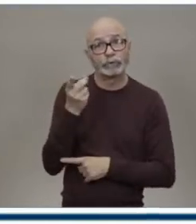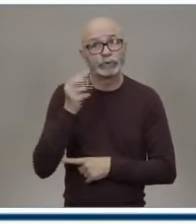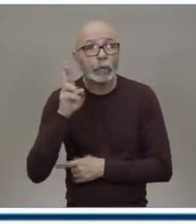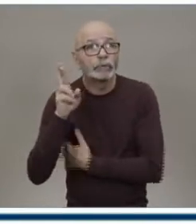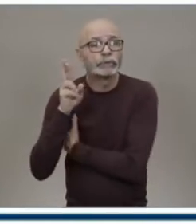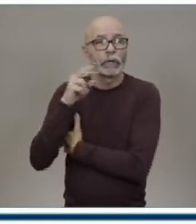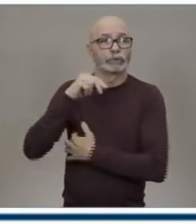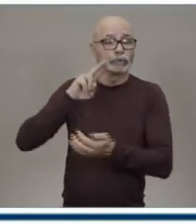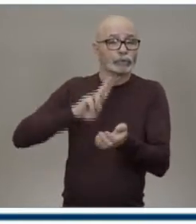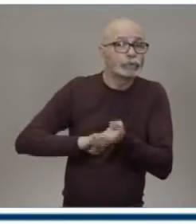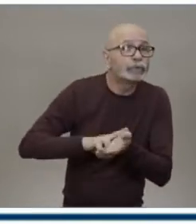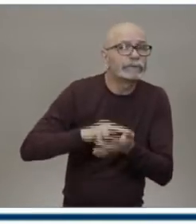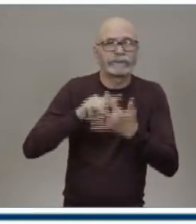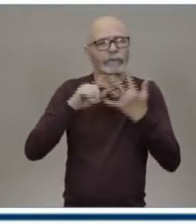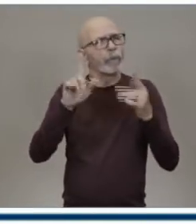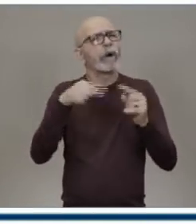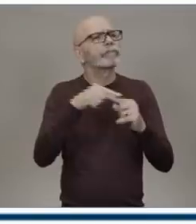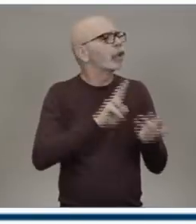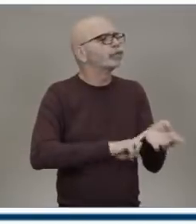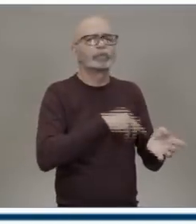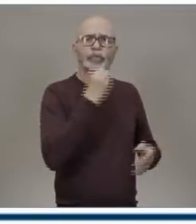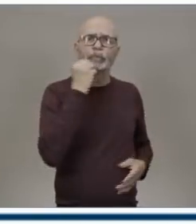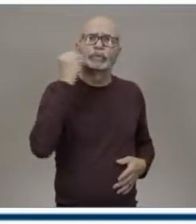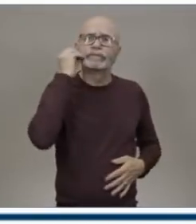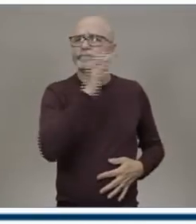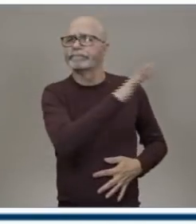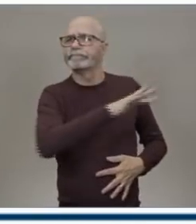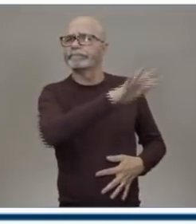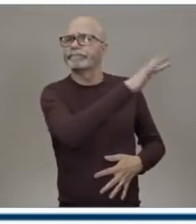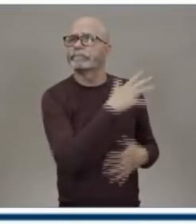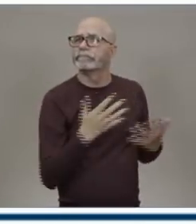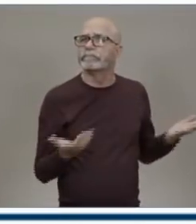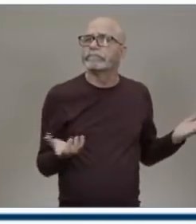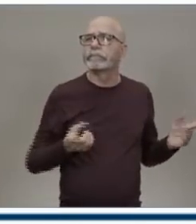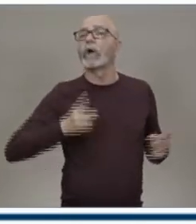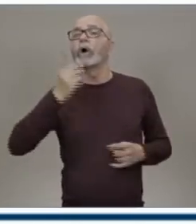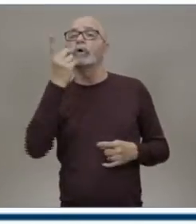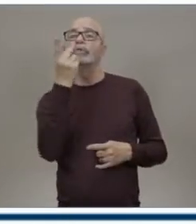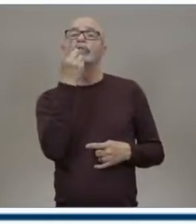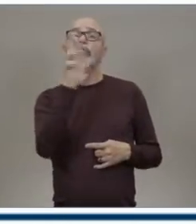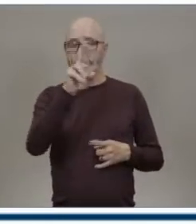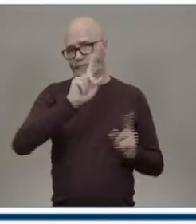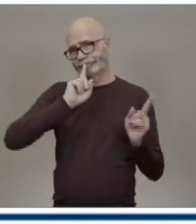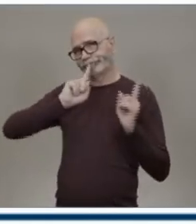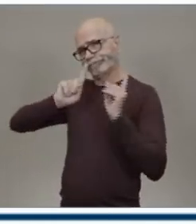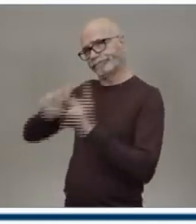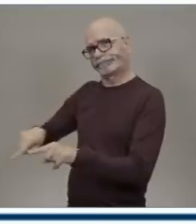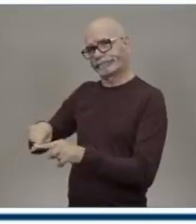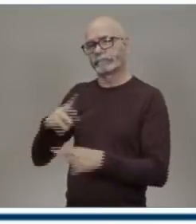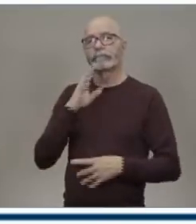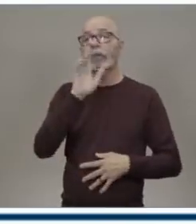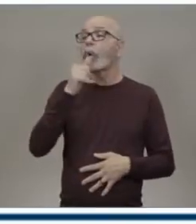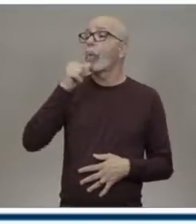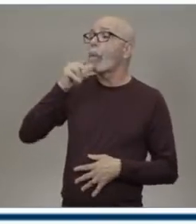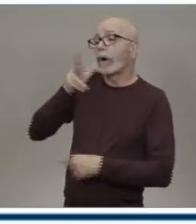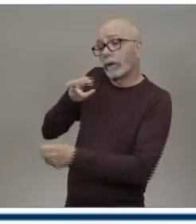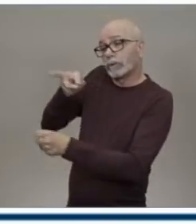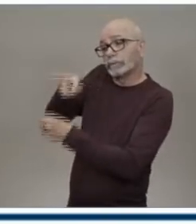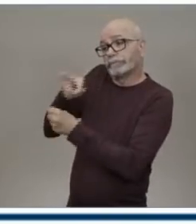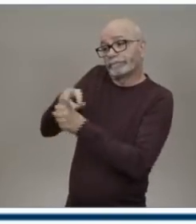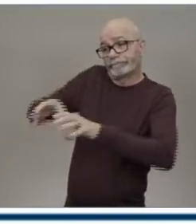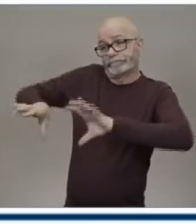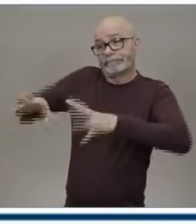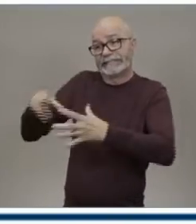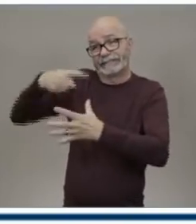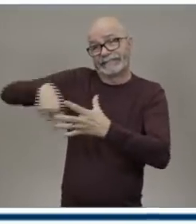No, those are both people who have been in acute care providers and who are on the front lines, potentially dealing